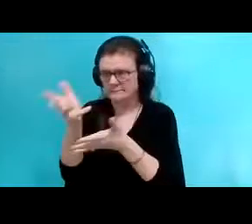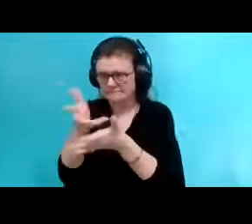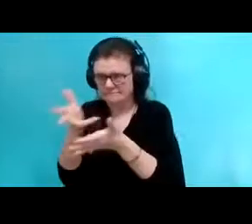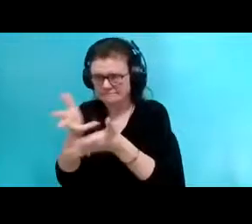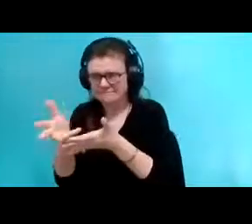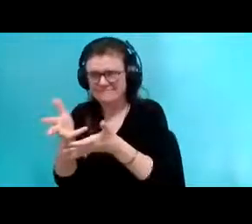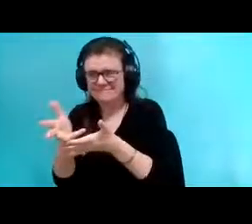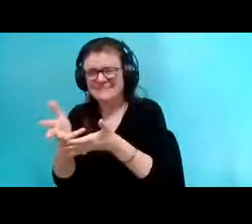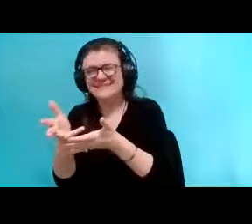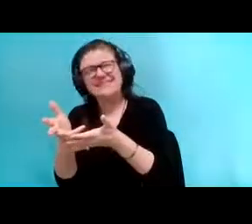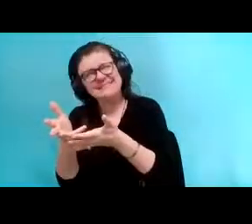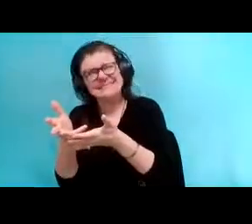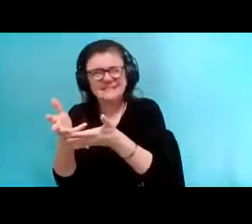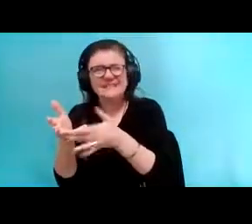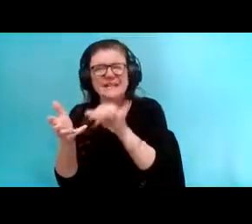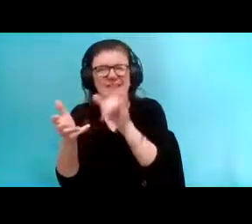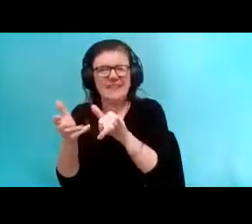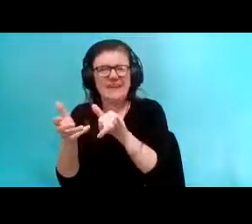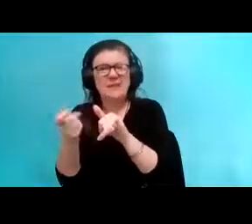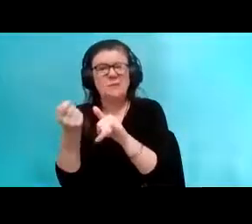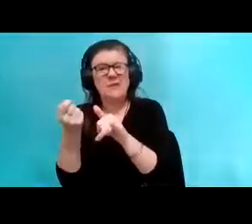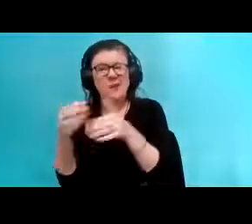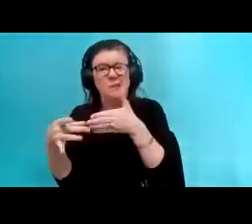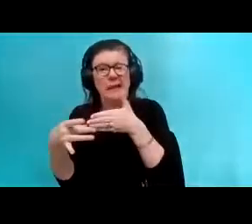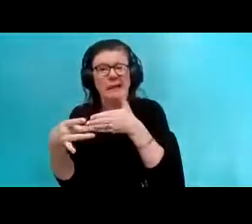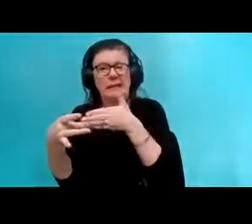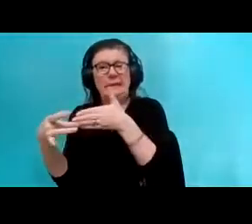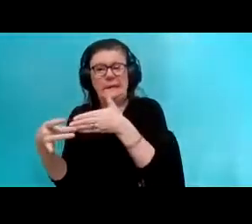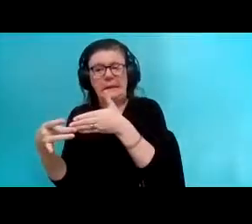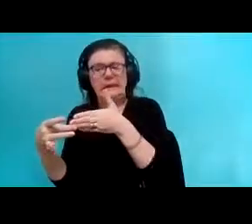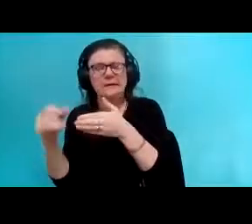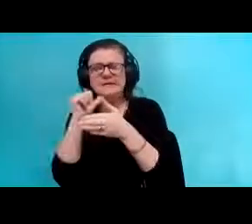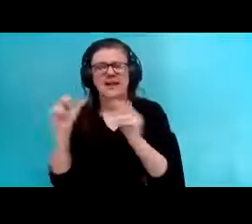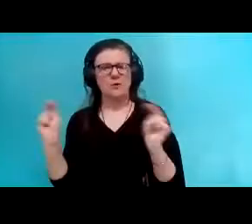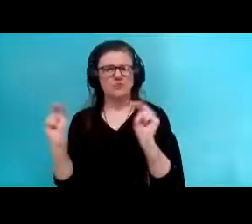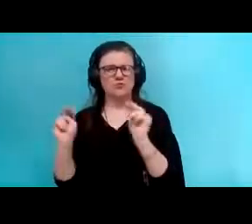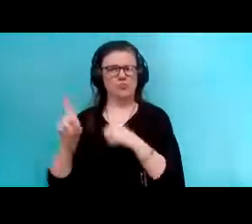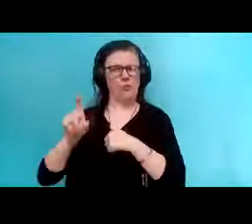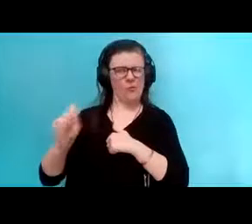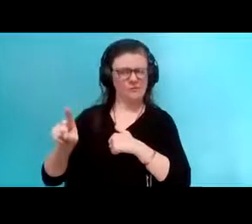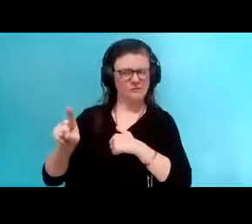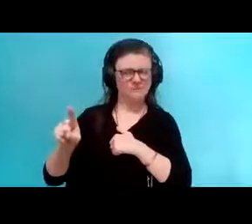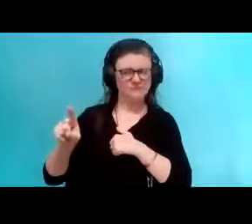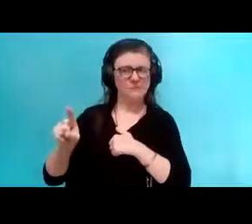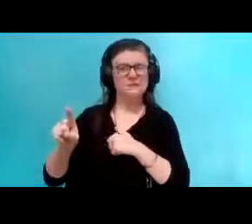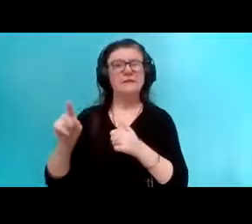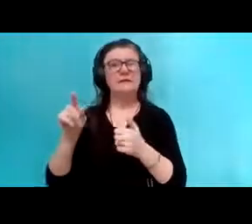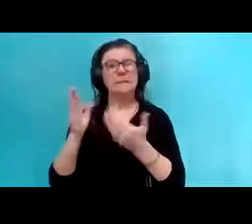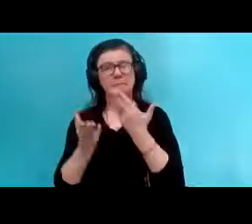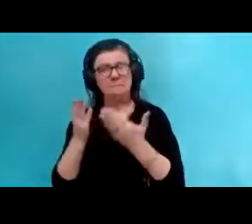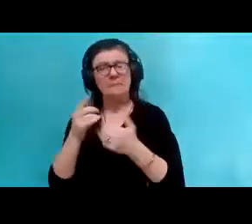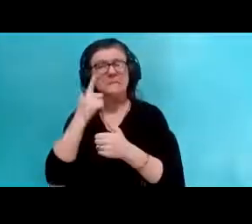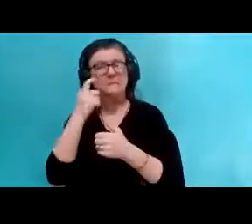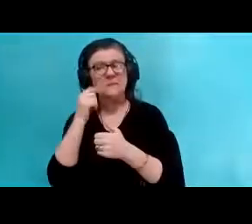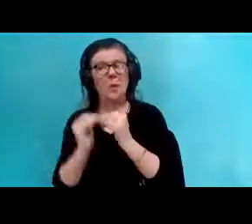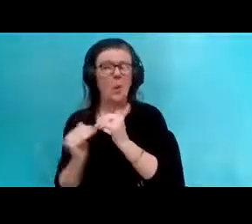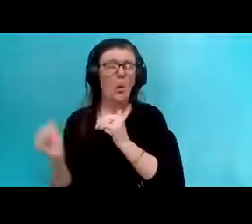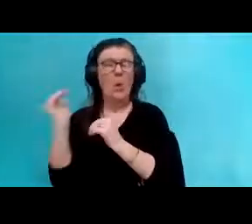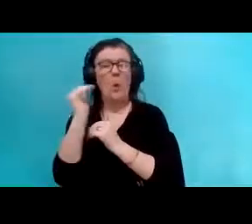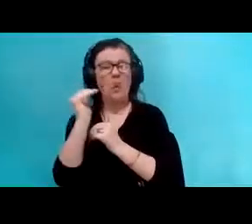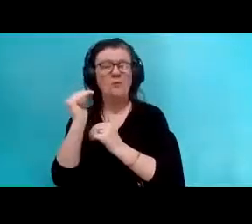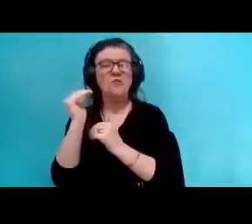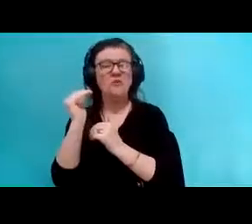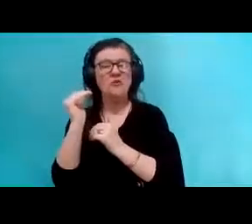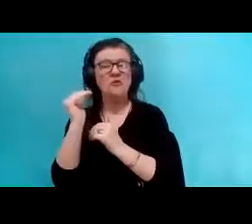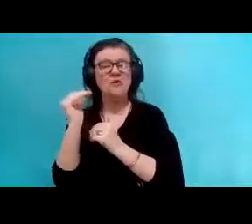subtle reformulation could be construed as slightly leading, which resulted in an overrepresentation of those with disability